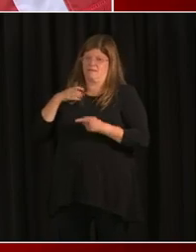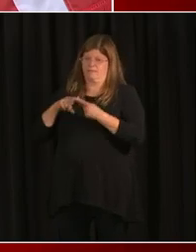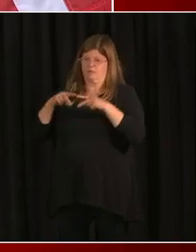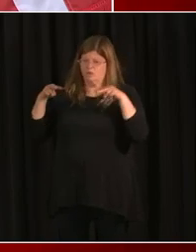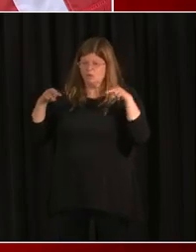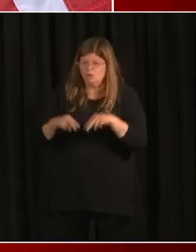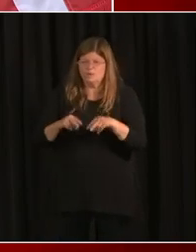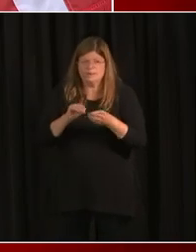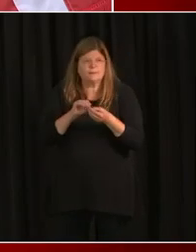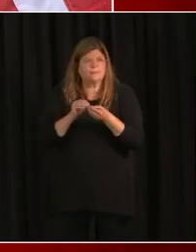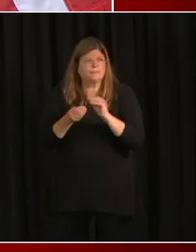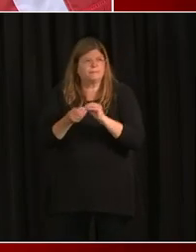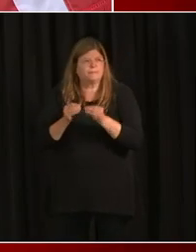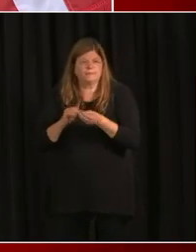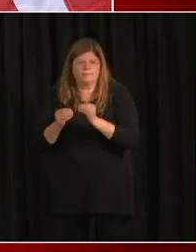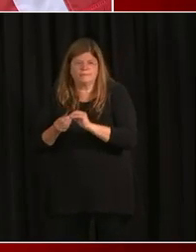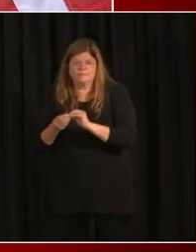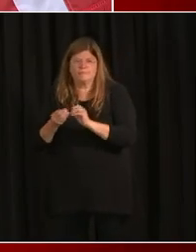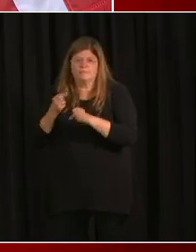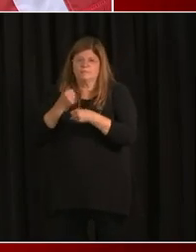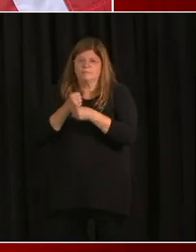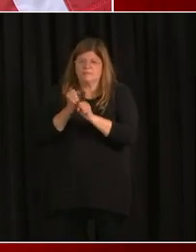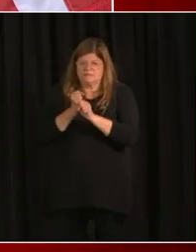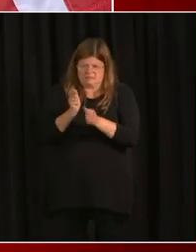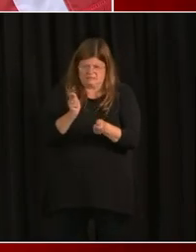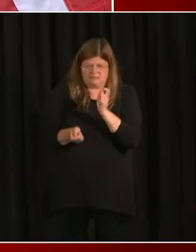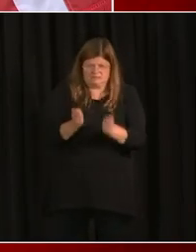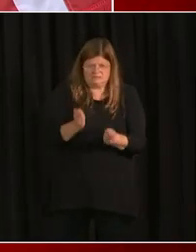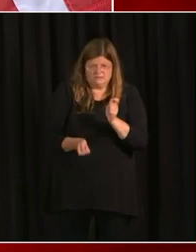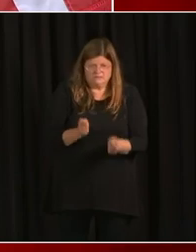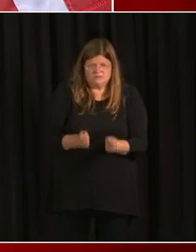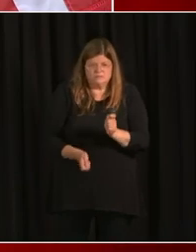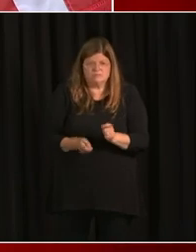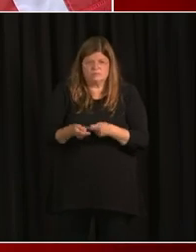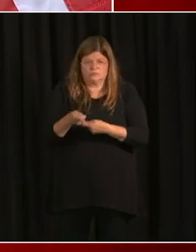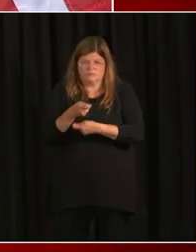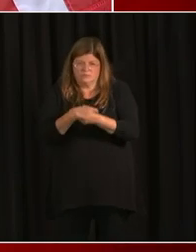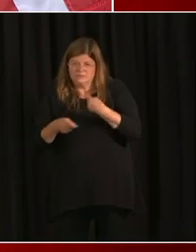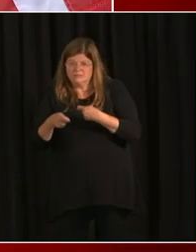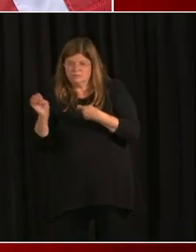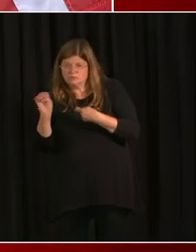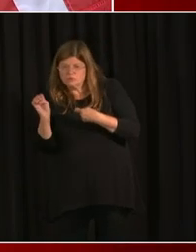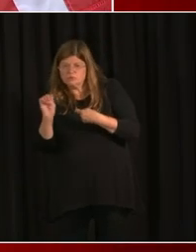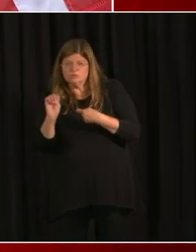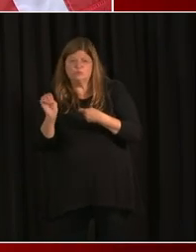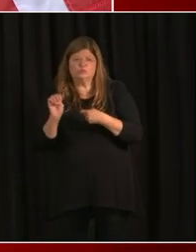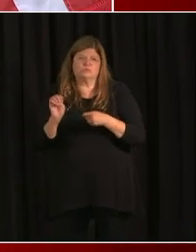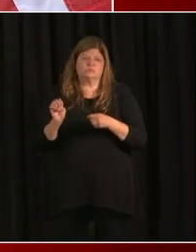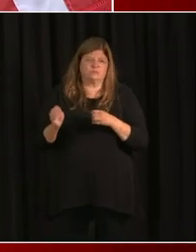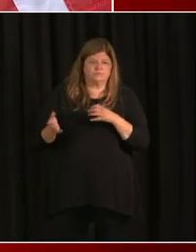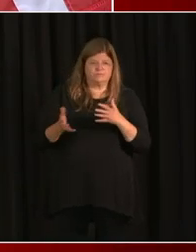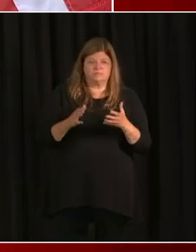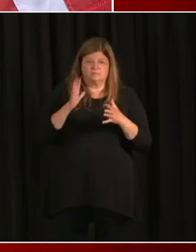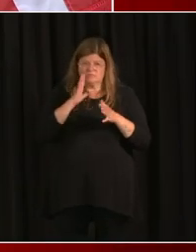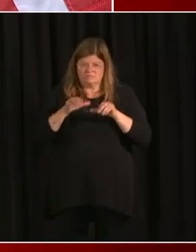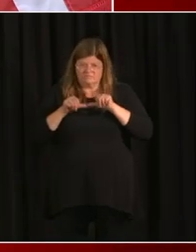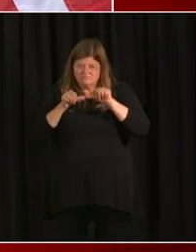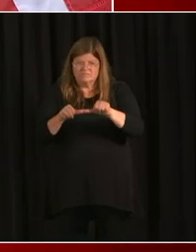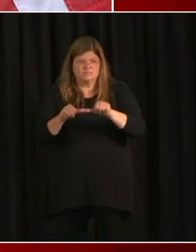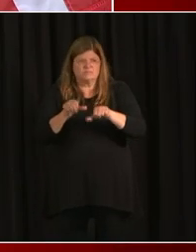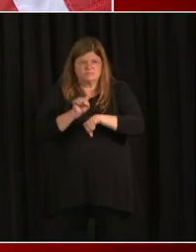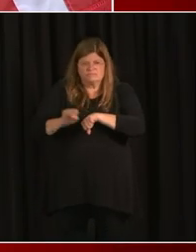things. They made some changes in the replacement emergency, and we'll continue to work on it.